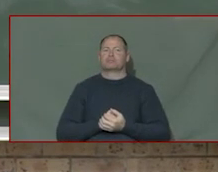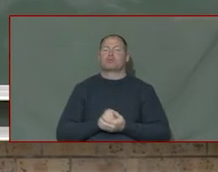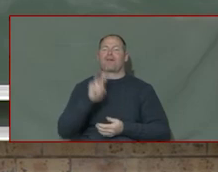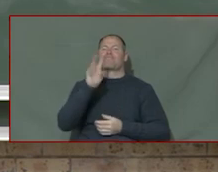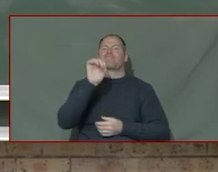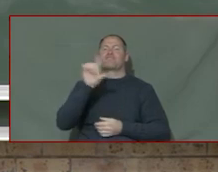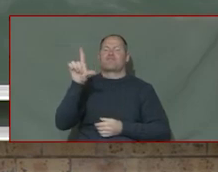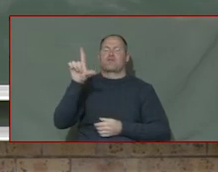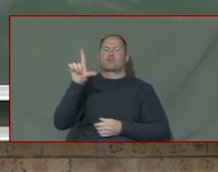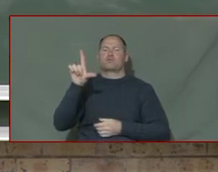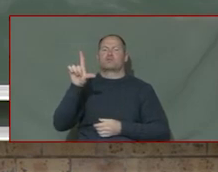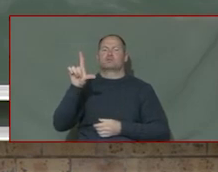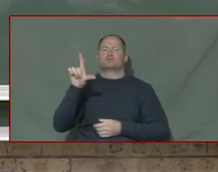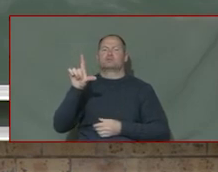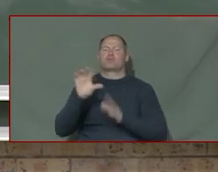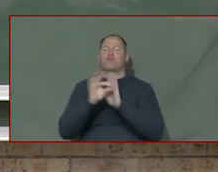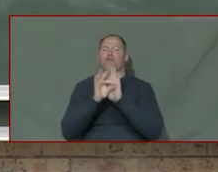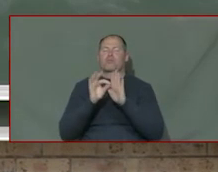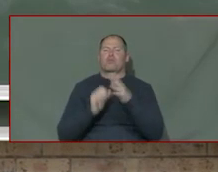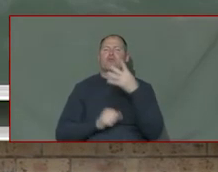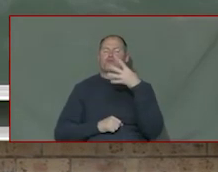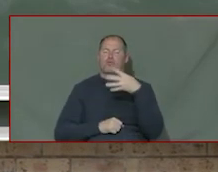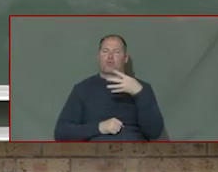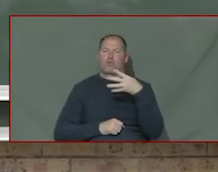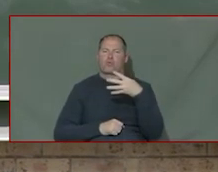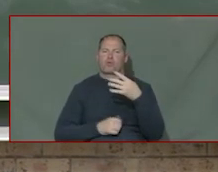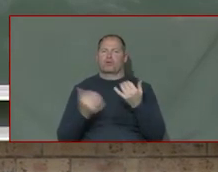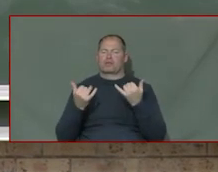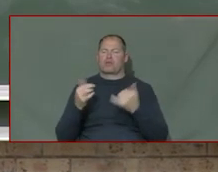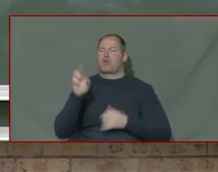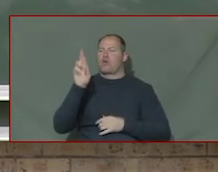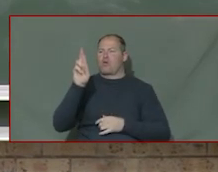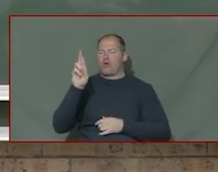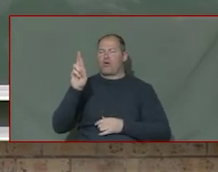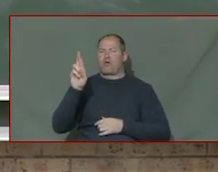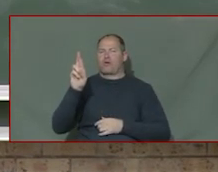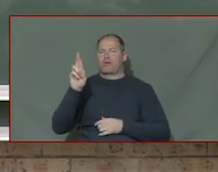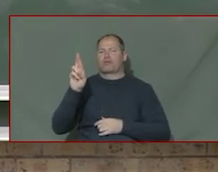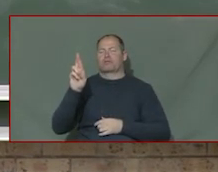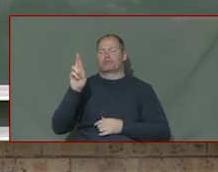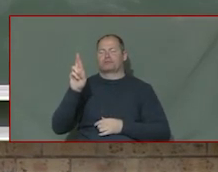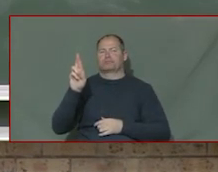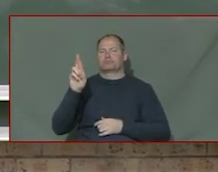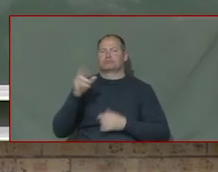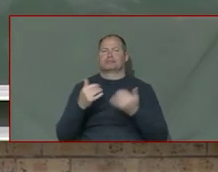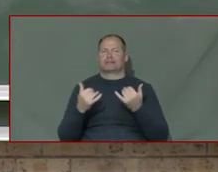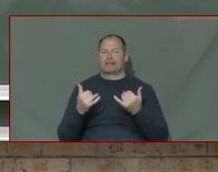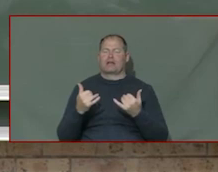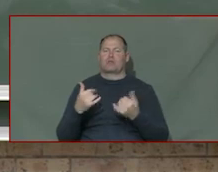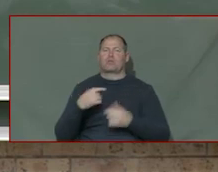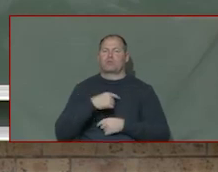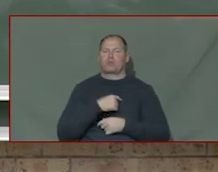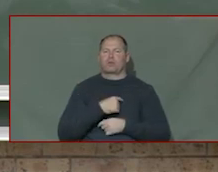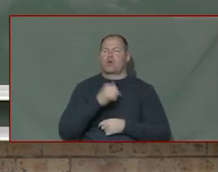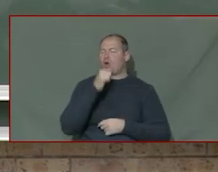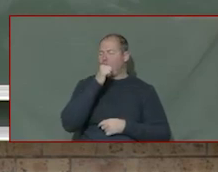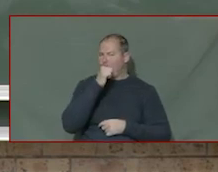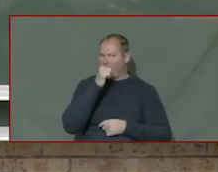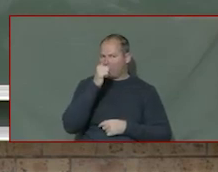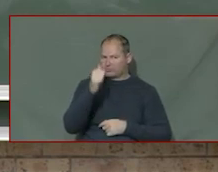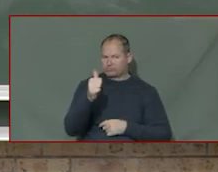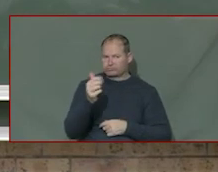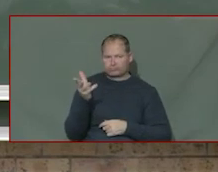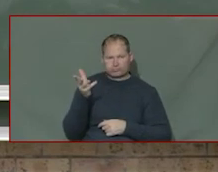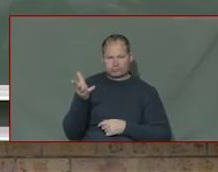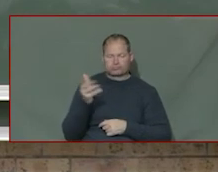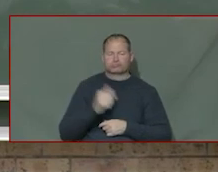of the cone, there's 4 formulas. Determine r in terms of h, leave your answer in third form. Now people,